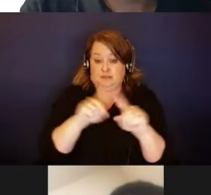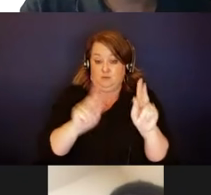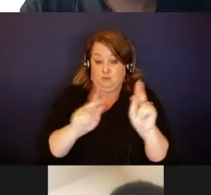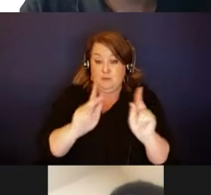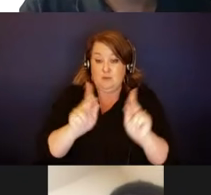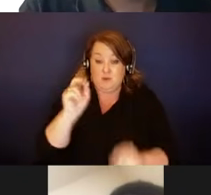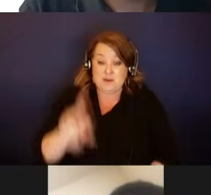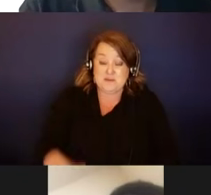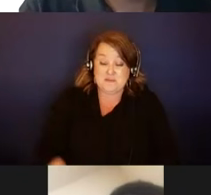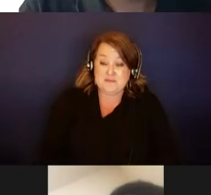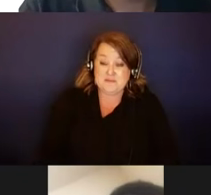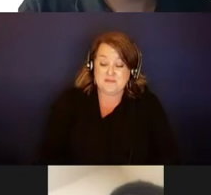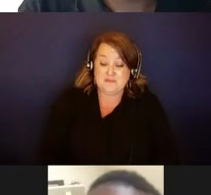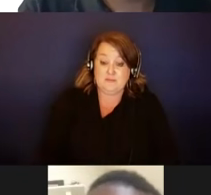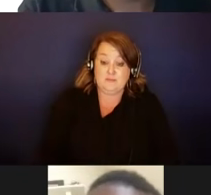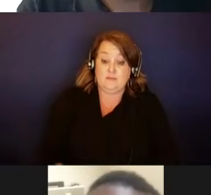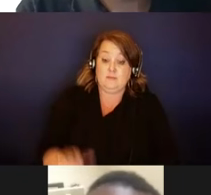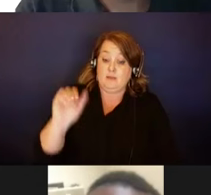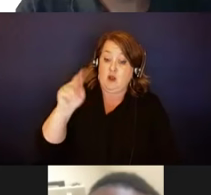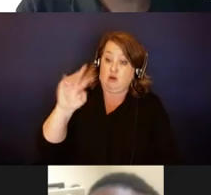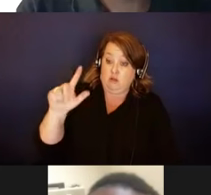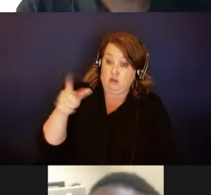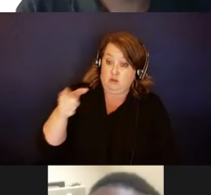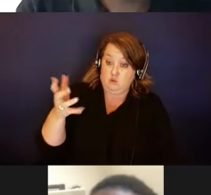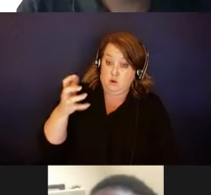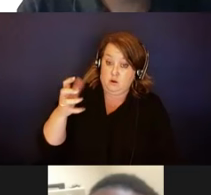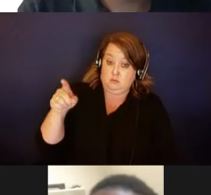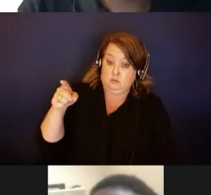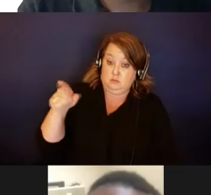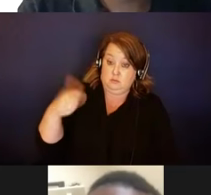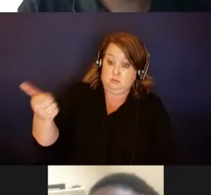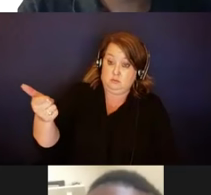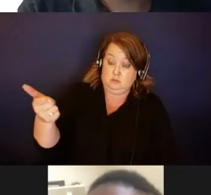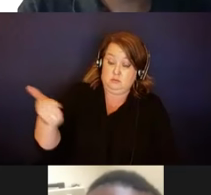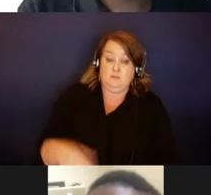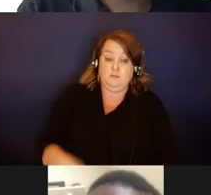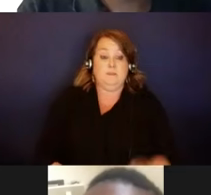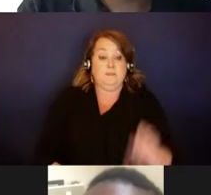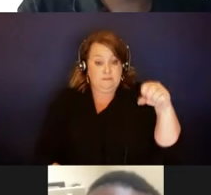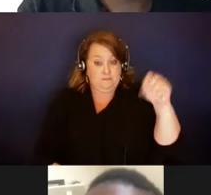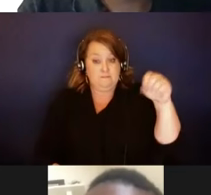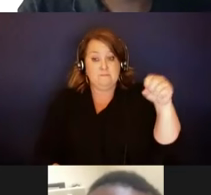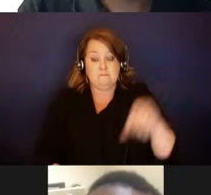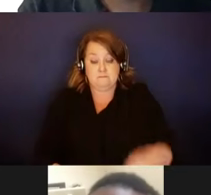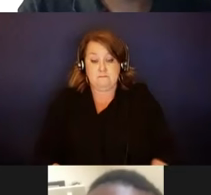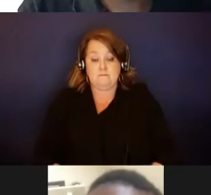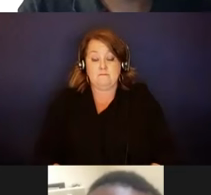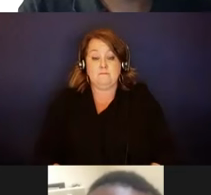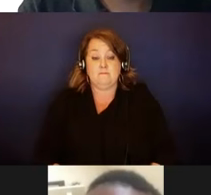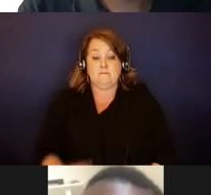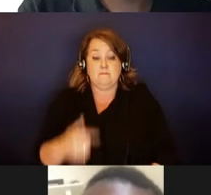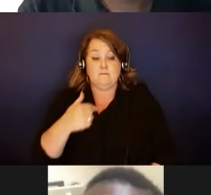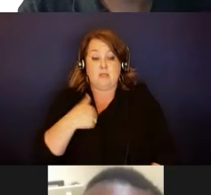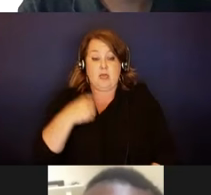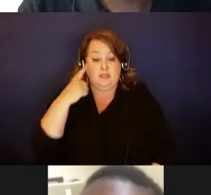Okay. Ariel, would you like to start off by asking the first question? I can. I'm guessing it might be time